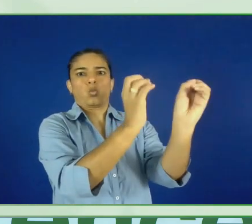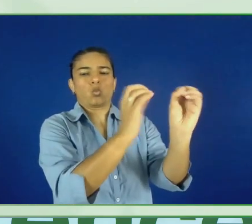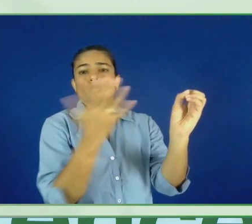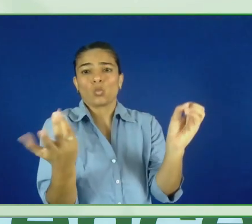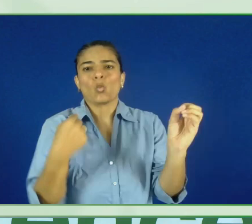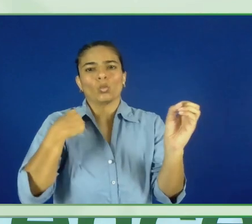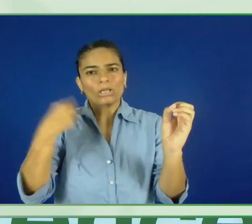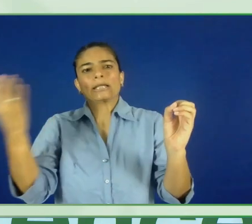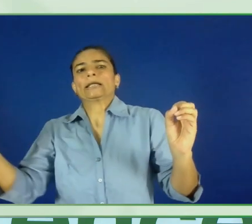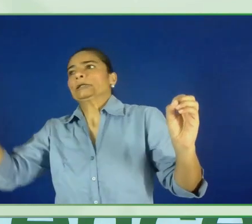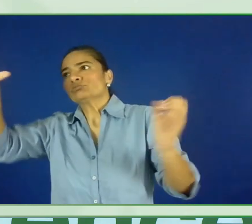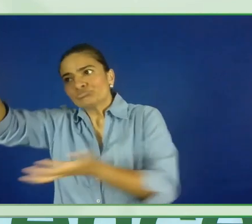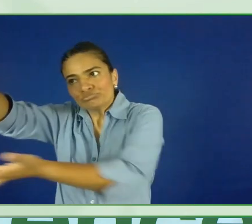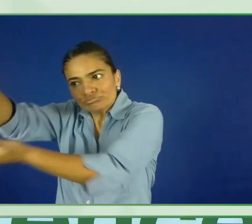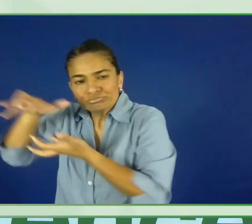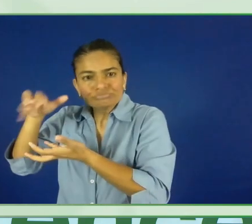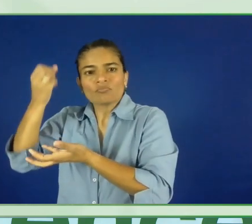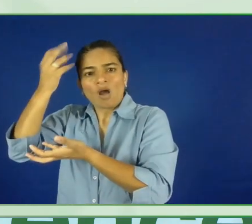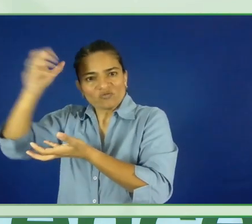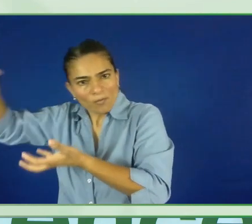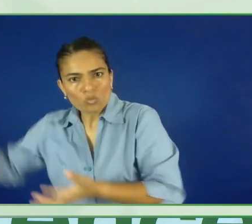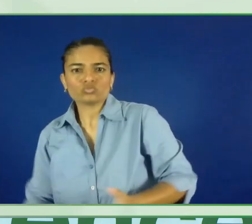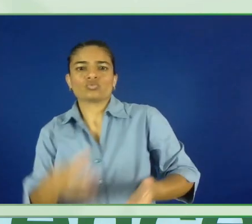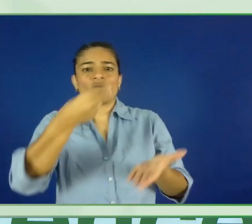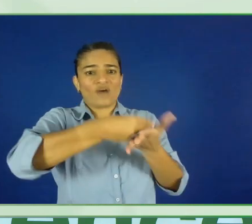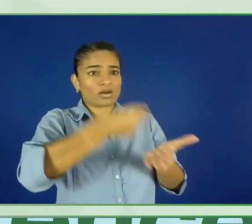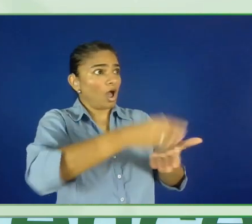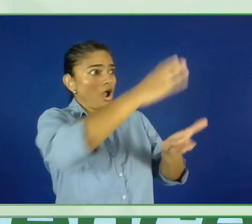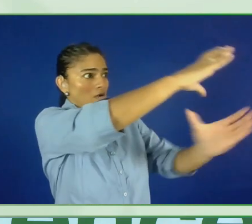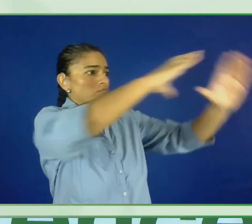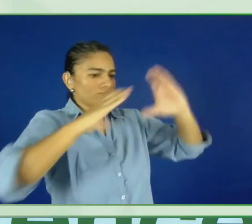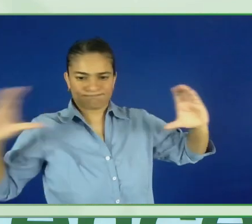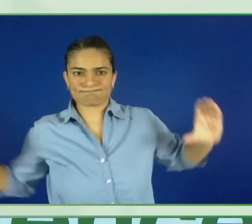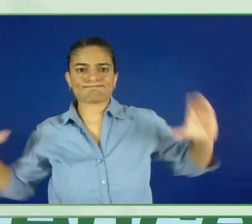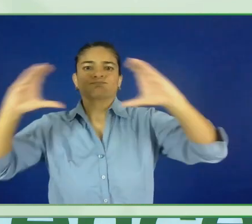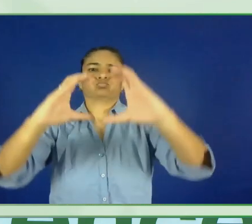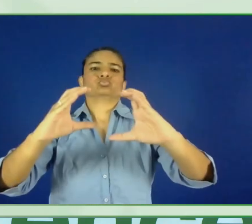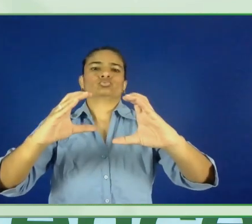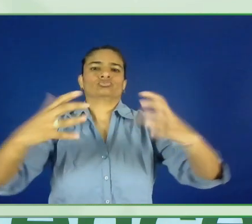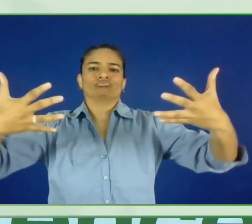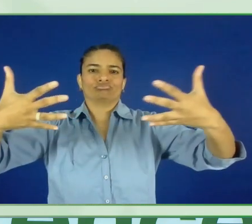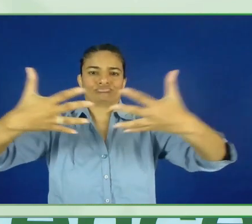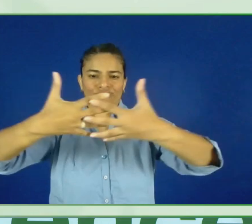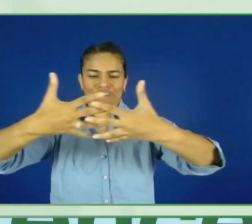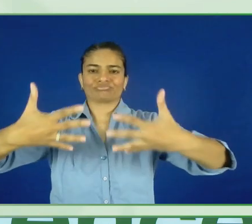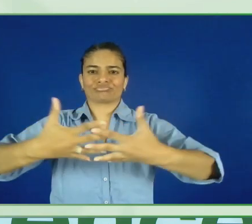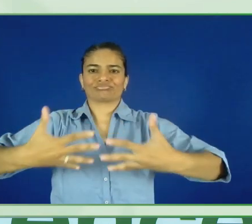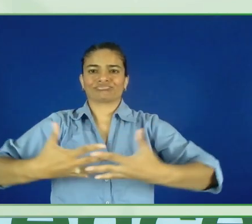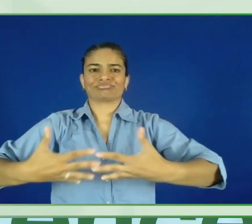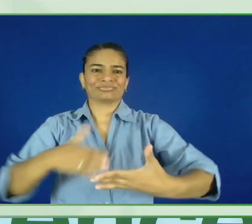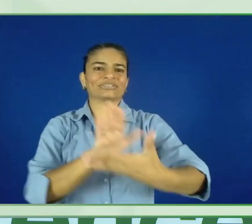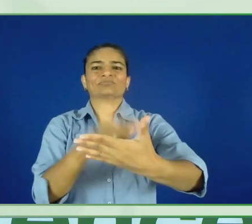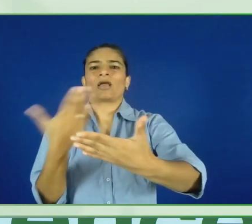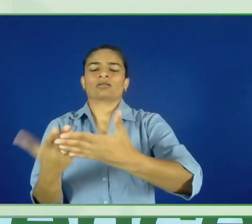Fundación Descúbreme, so you can also research data that are related to the Spanish-speaking community, and then this data can also